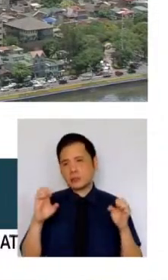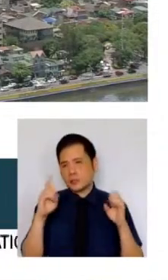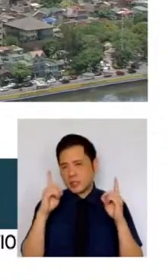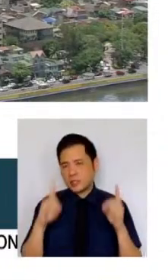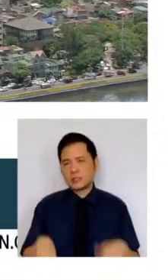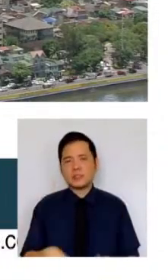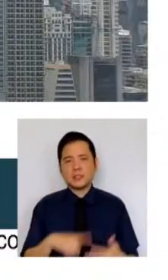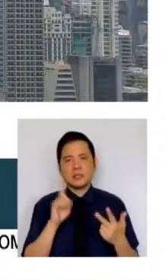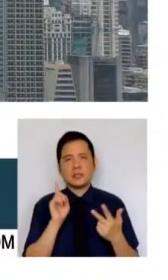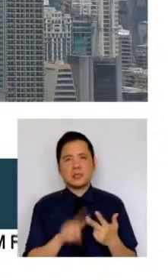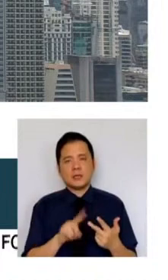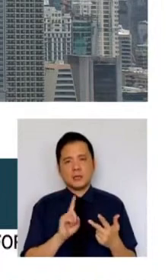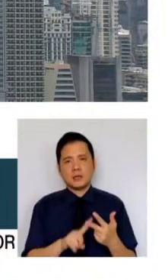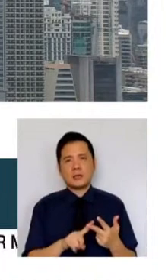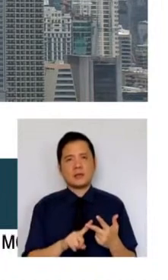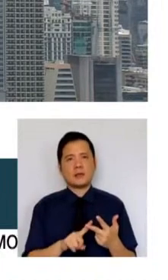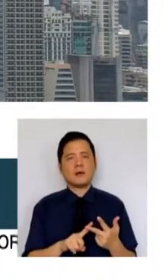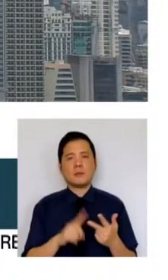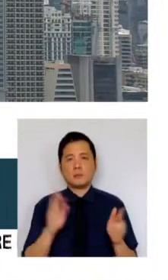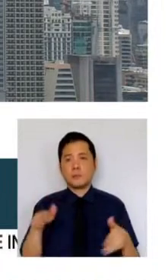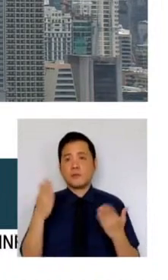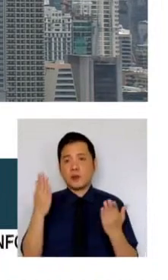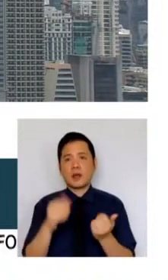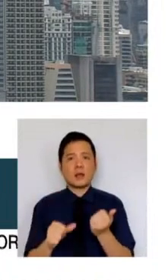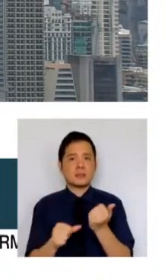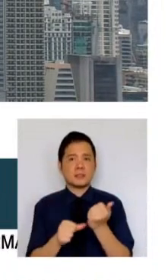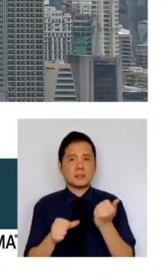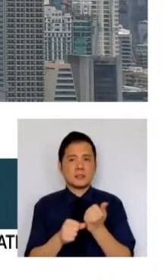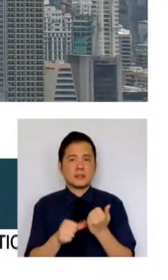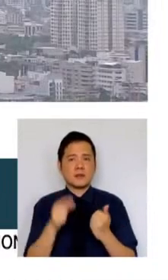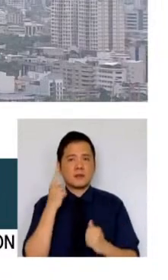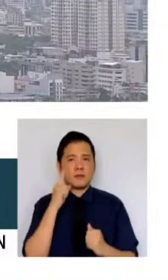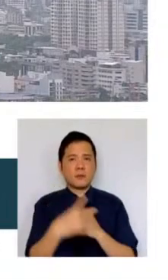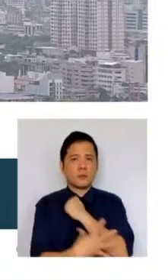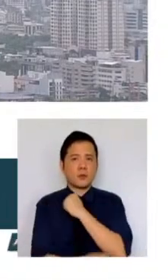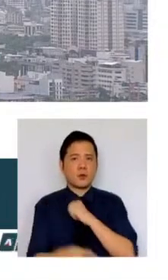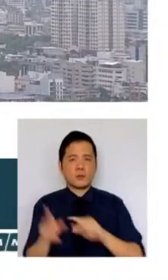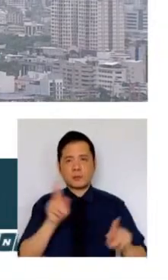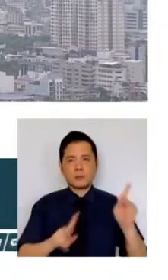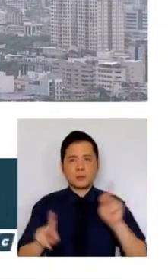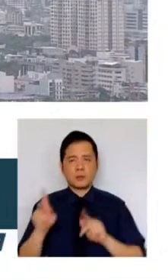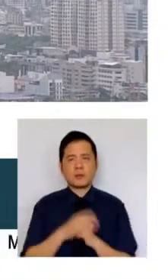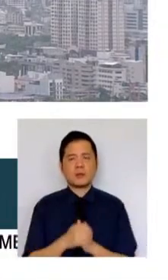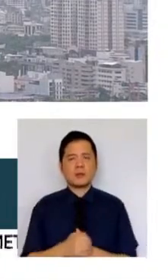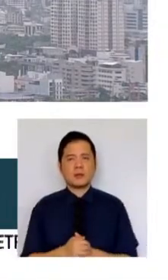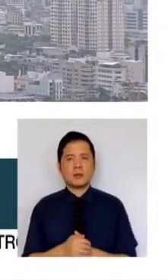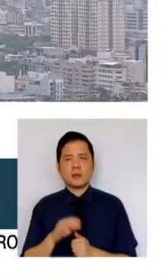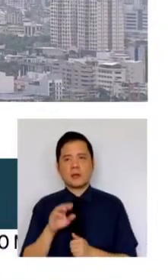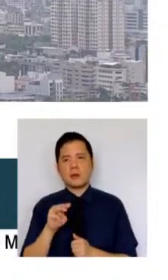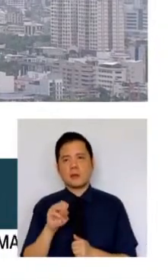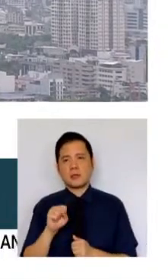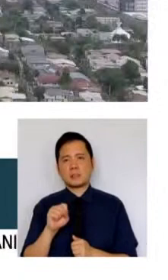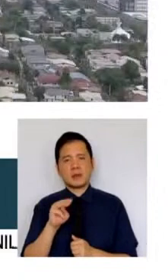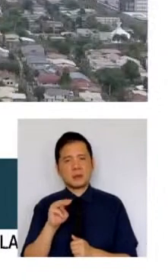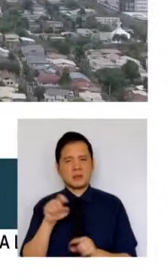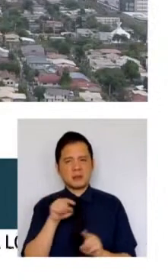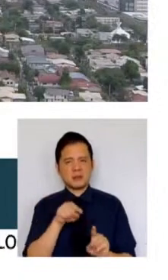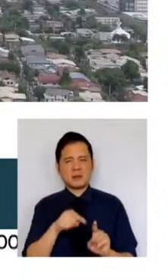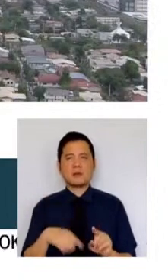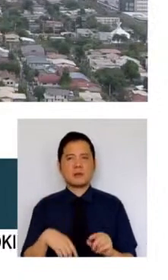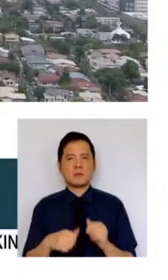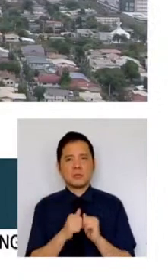for providing assistance to the poor, to the MSMEs, for those in the high